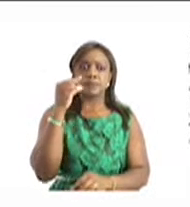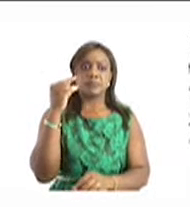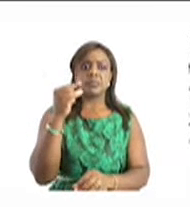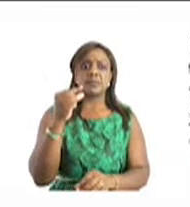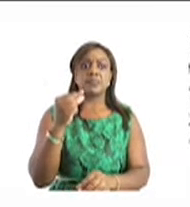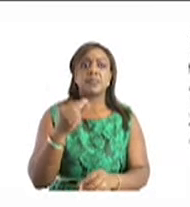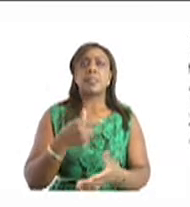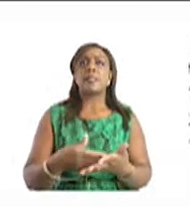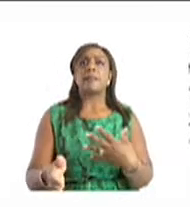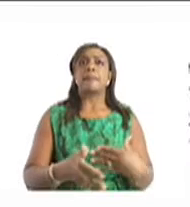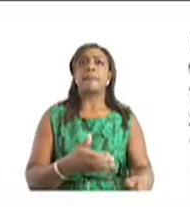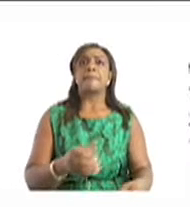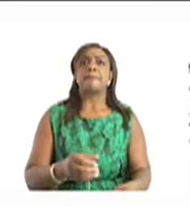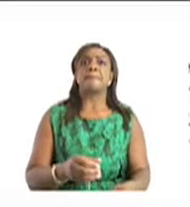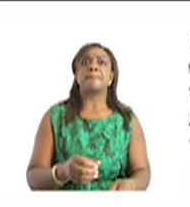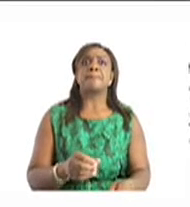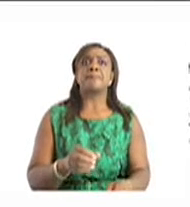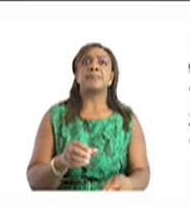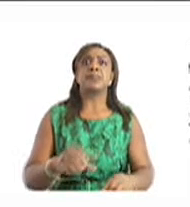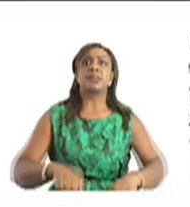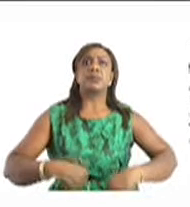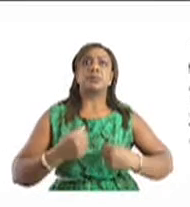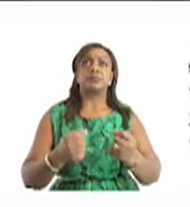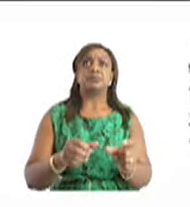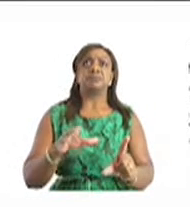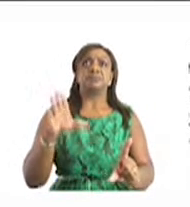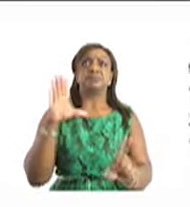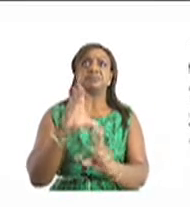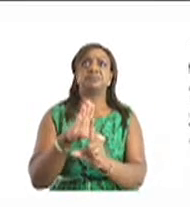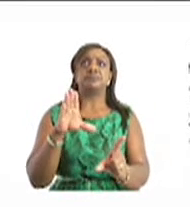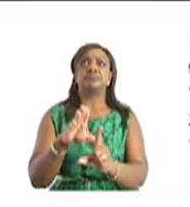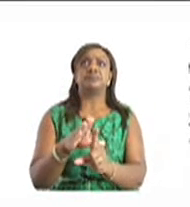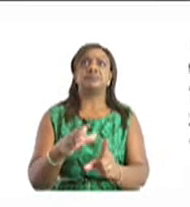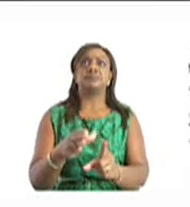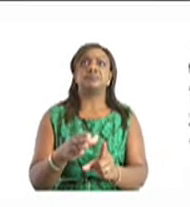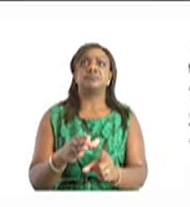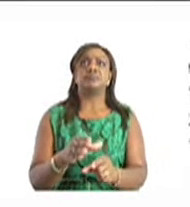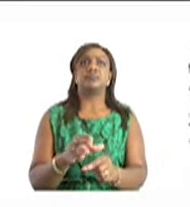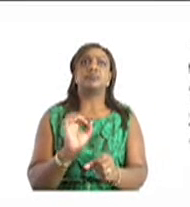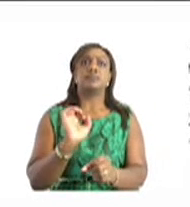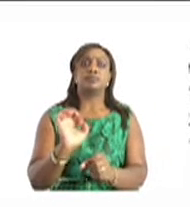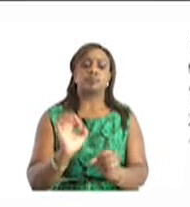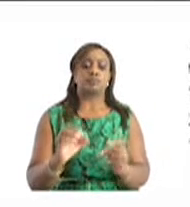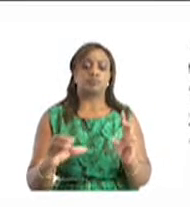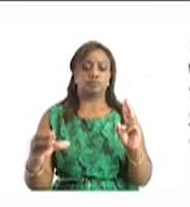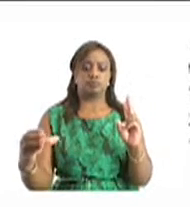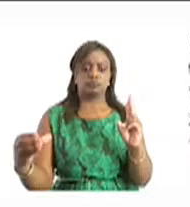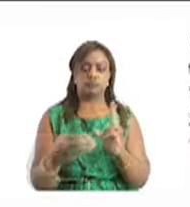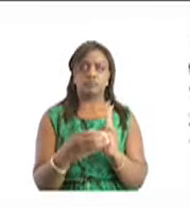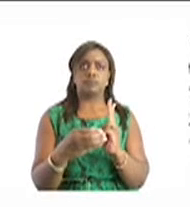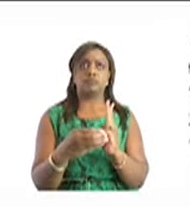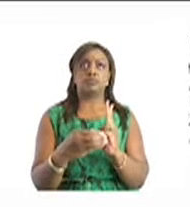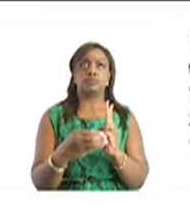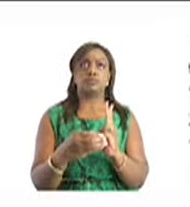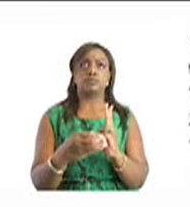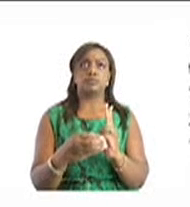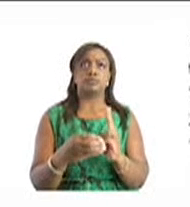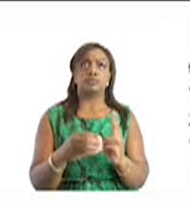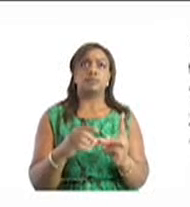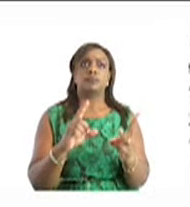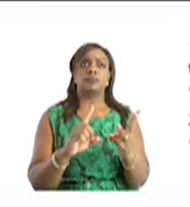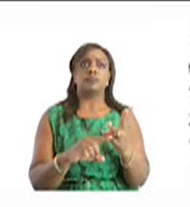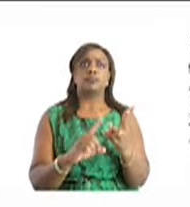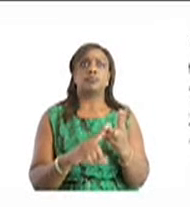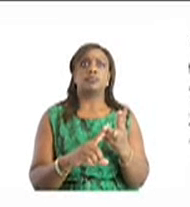or services affecting your community. The second question is, how does lack of provision of local community